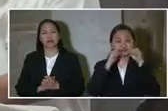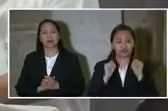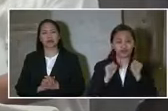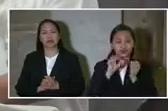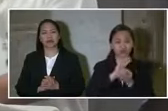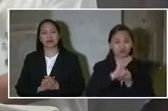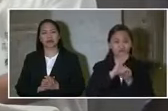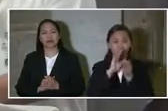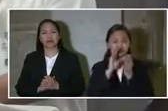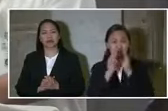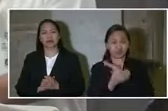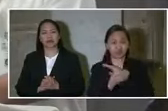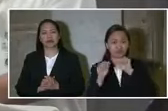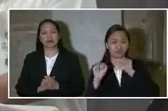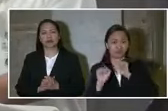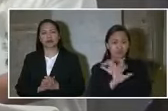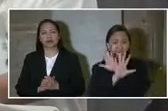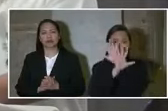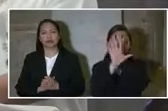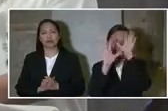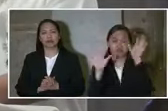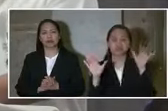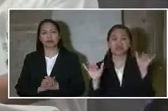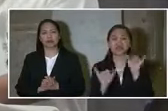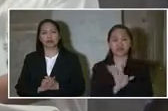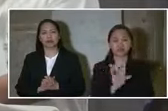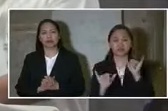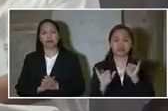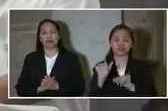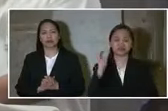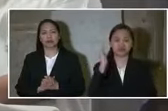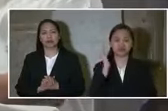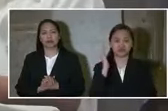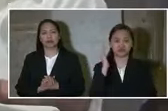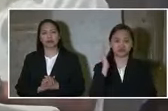you like the midday.